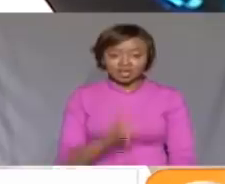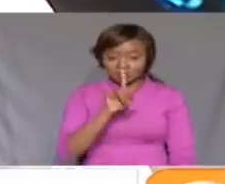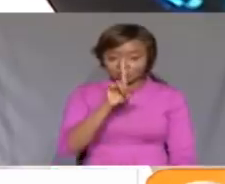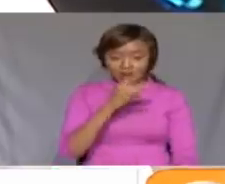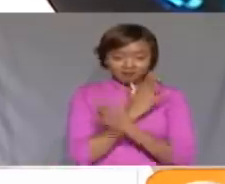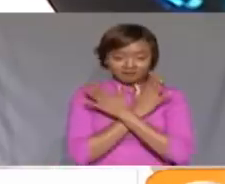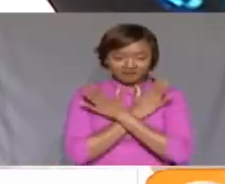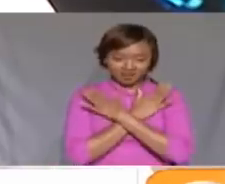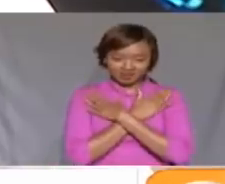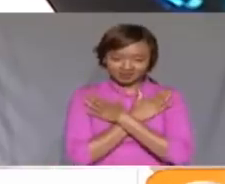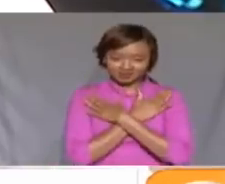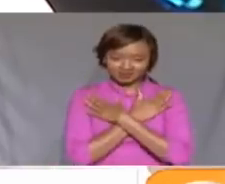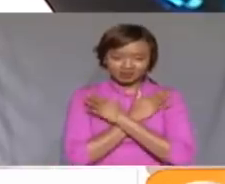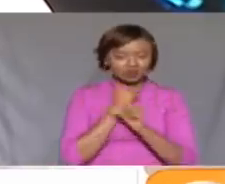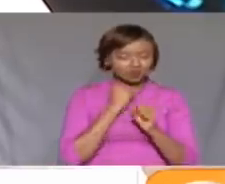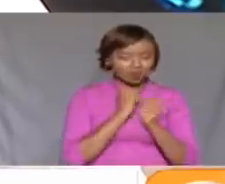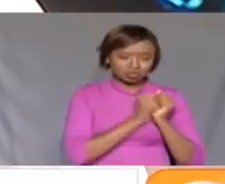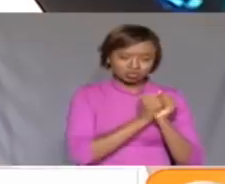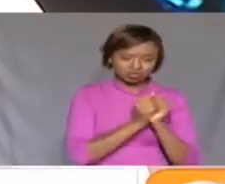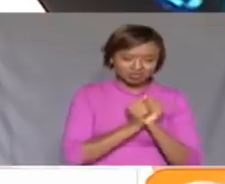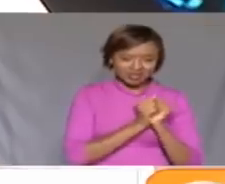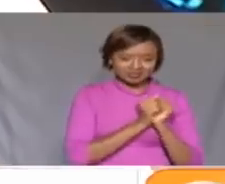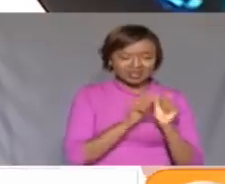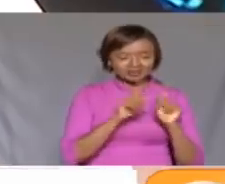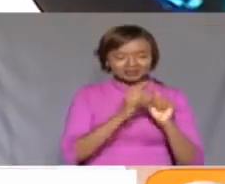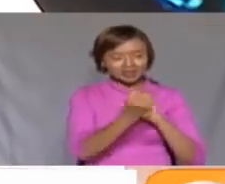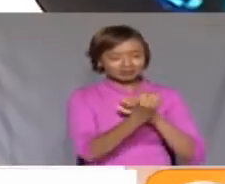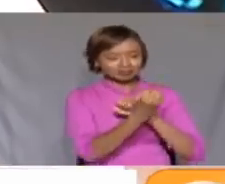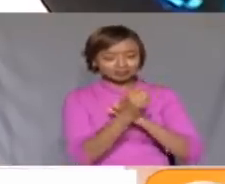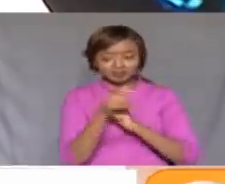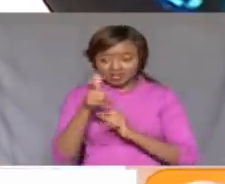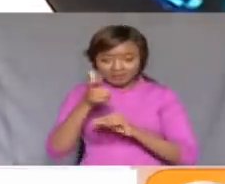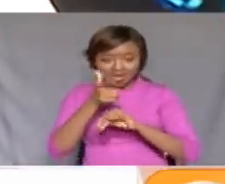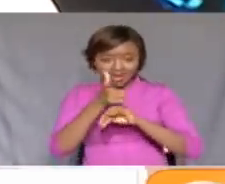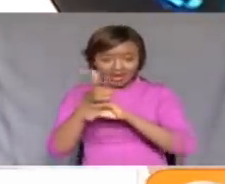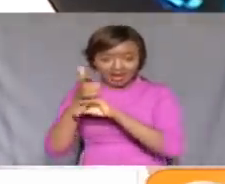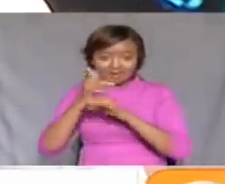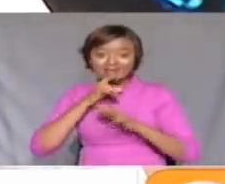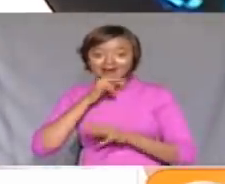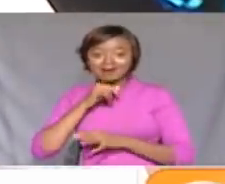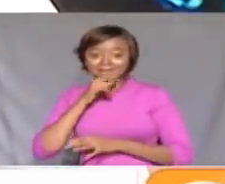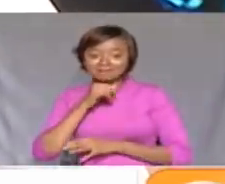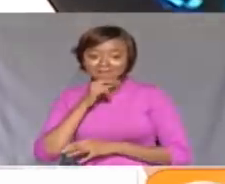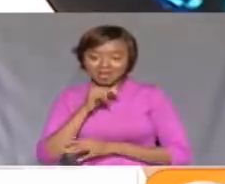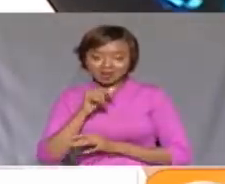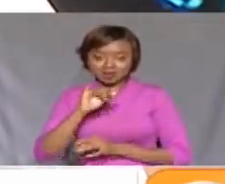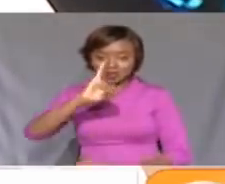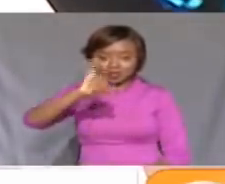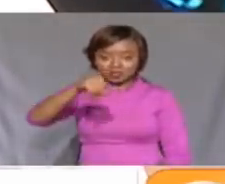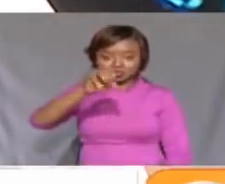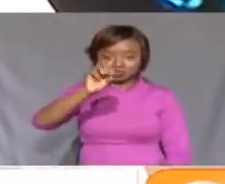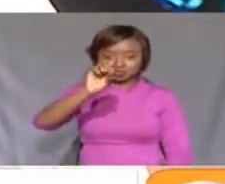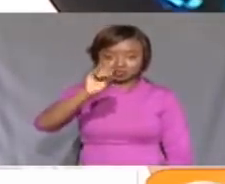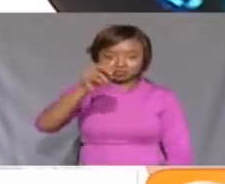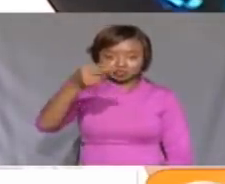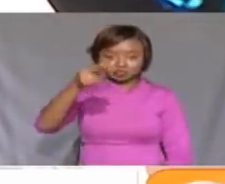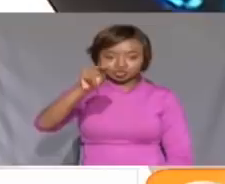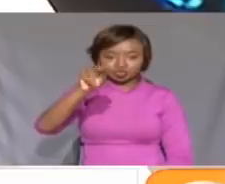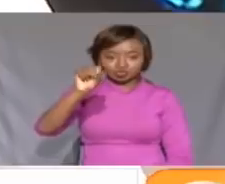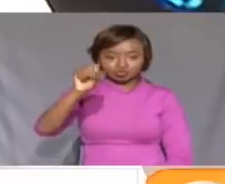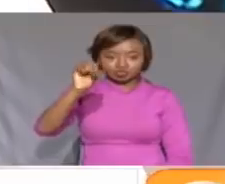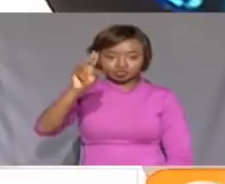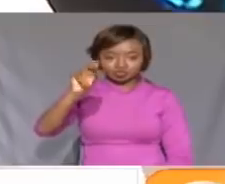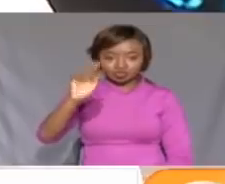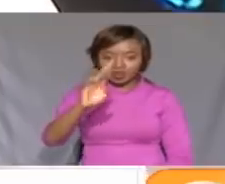friend, and mentor, the late cameraman Johnson Barasa. On Tuesday night,